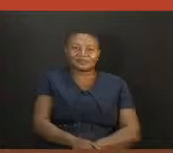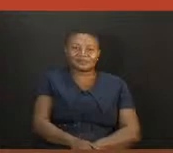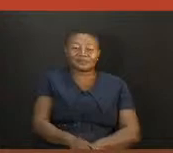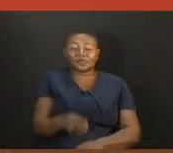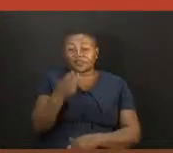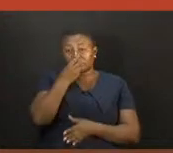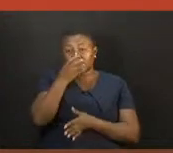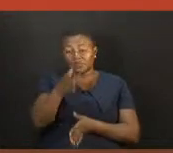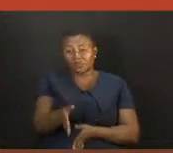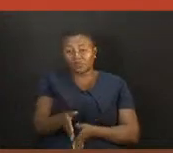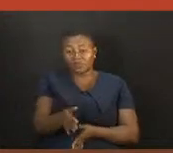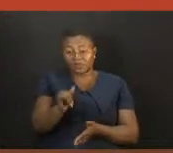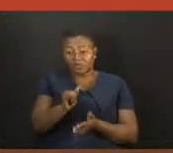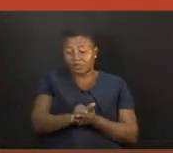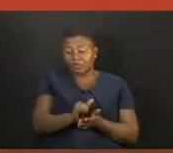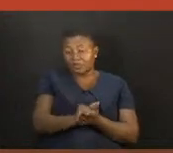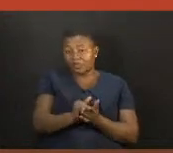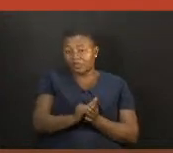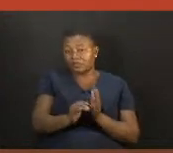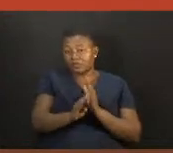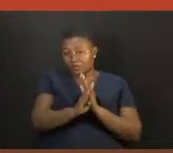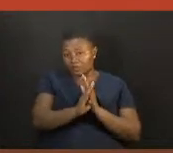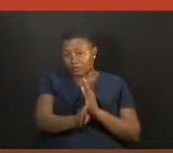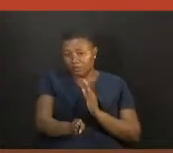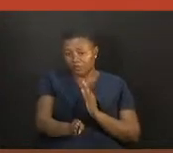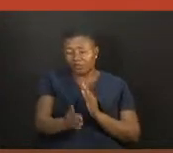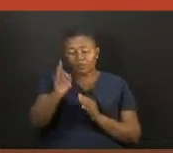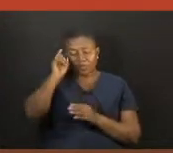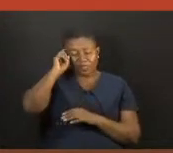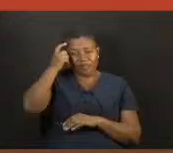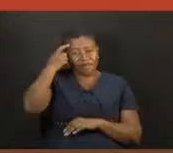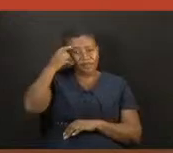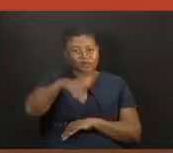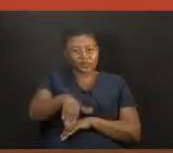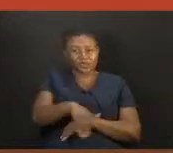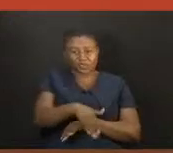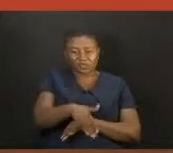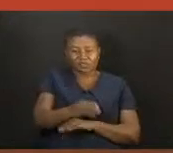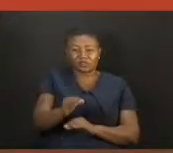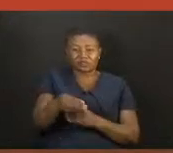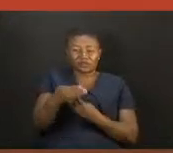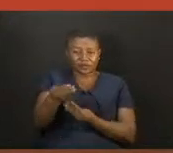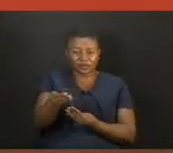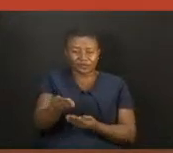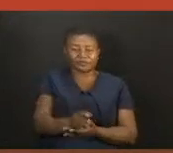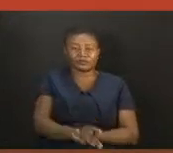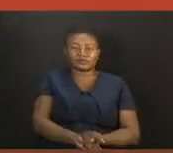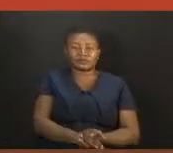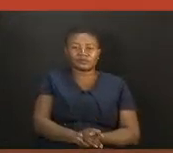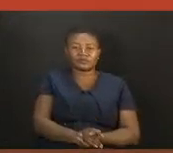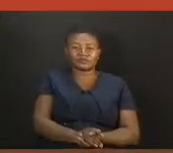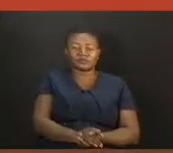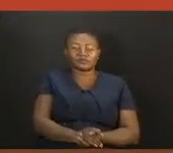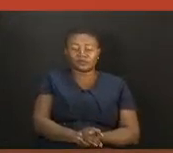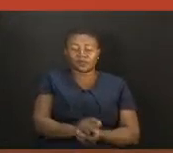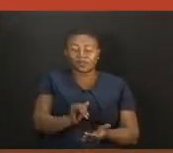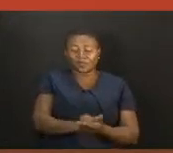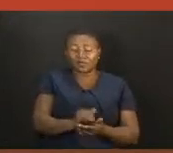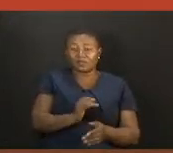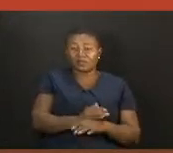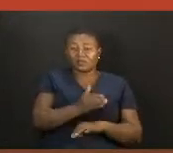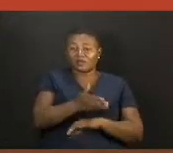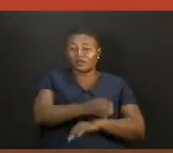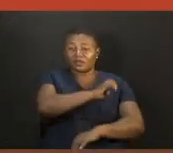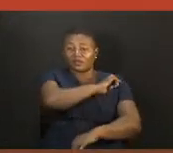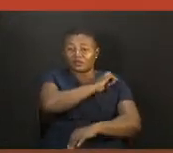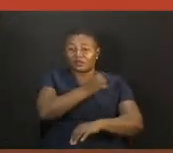Speaker, that is the directive the government side is giving, the signal, that yes, after the energy minister, we should